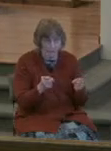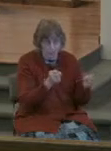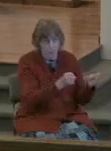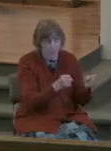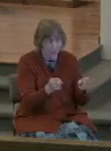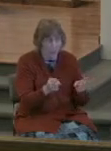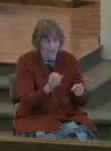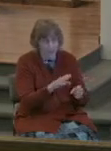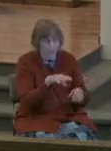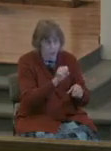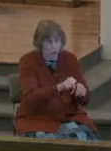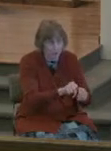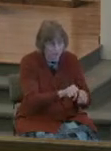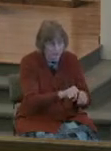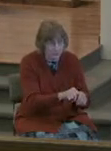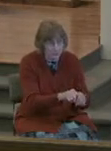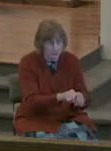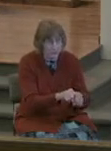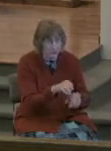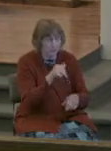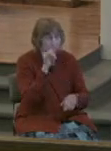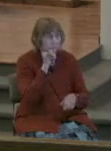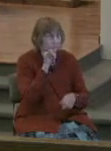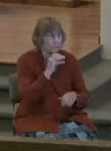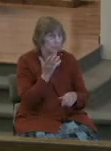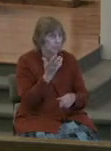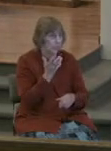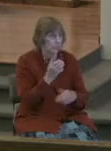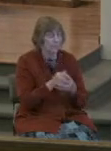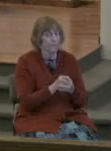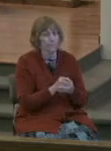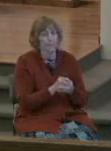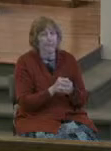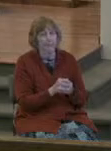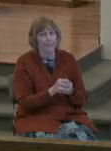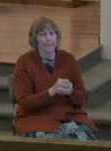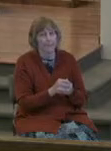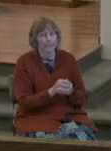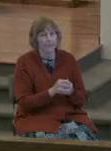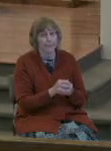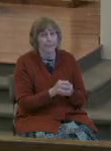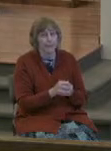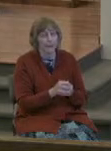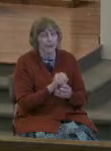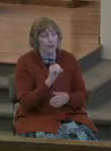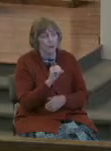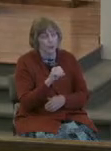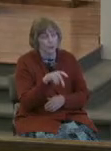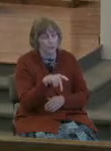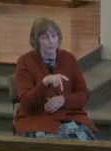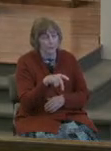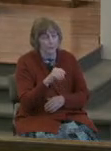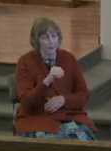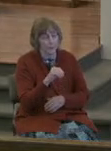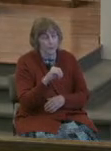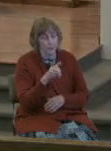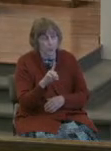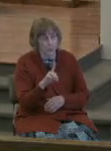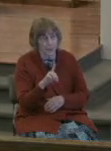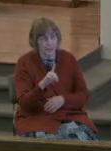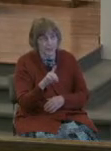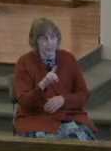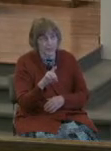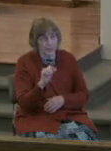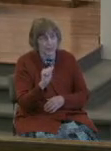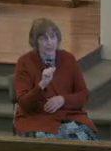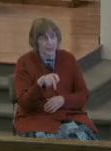the roads under the influence of alcohol. We have the opioid epidemic. We've not heard about that in a while. Things have